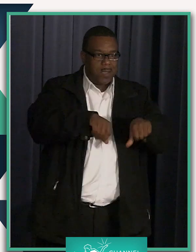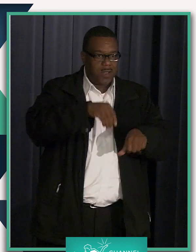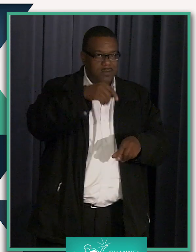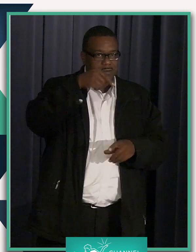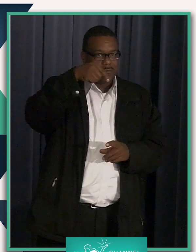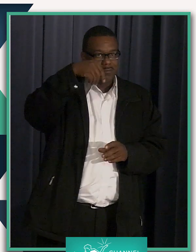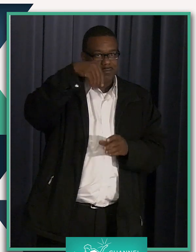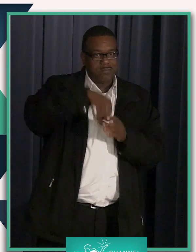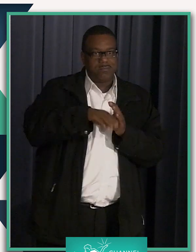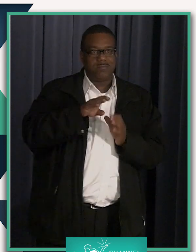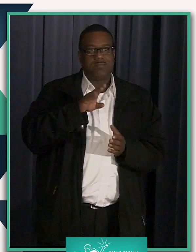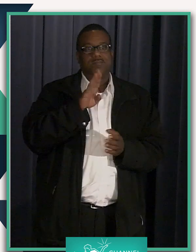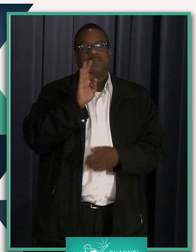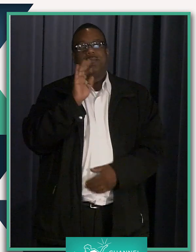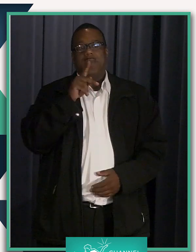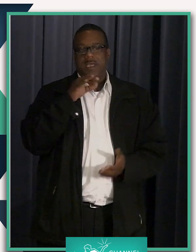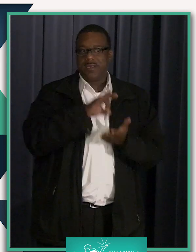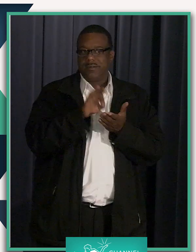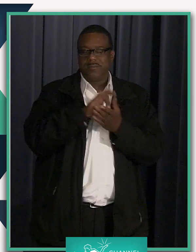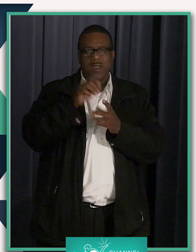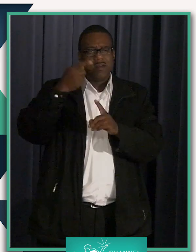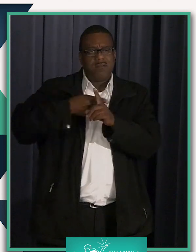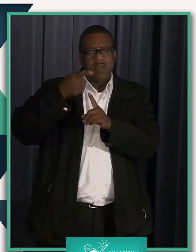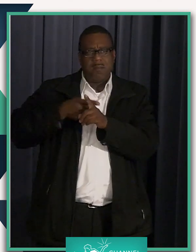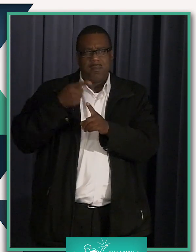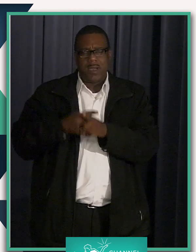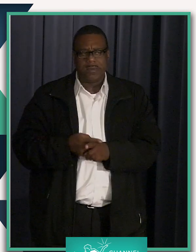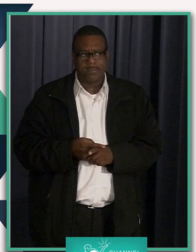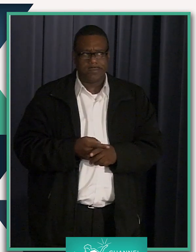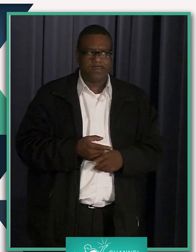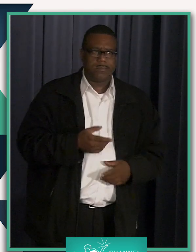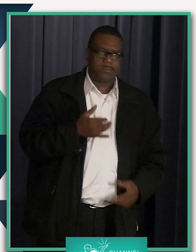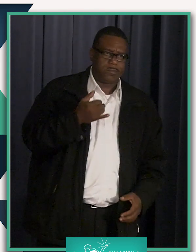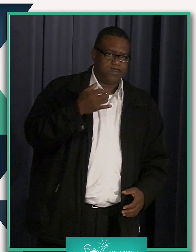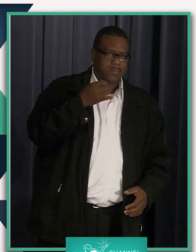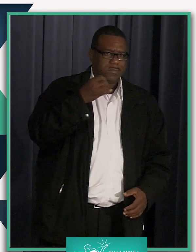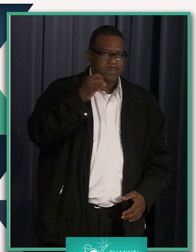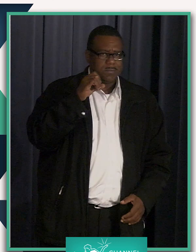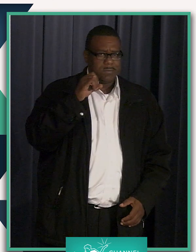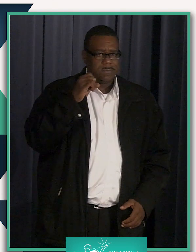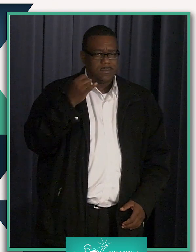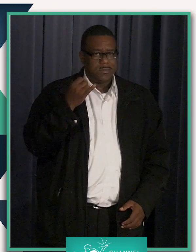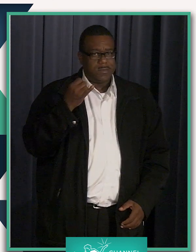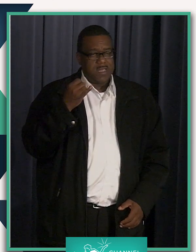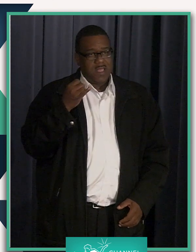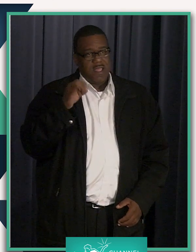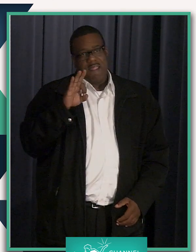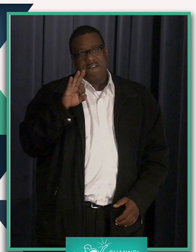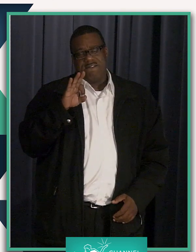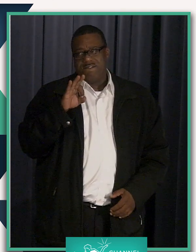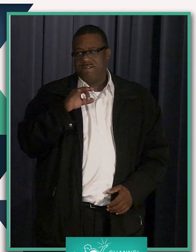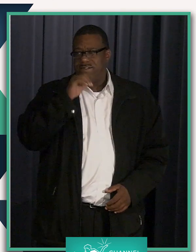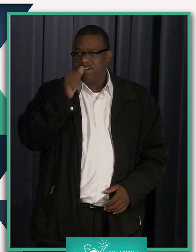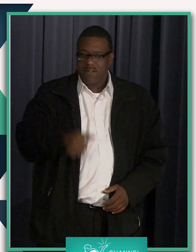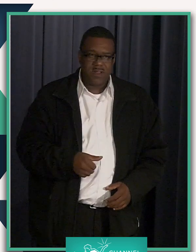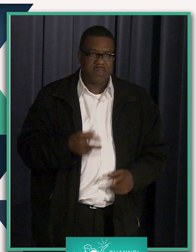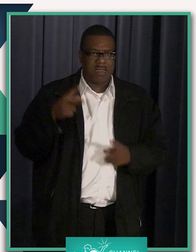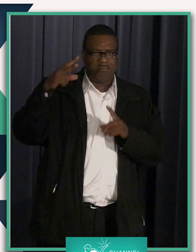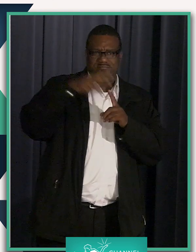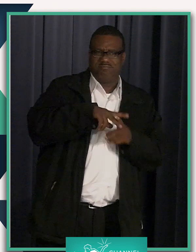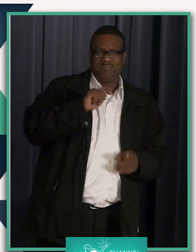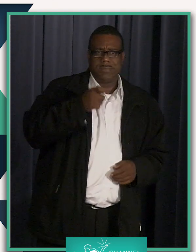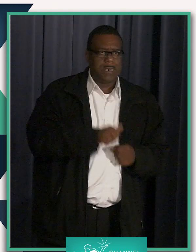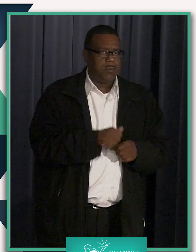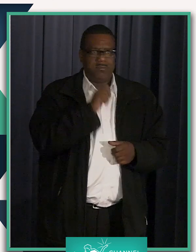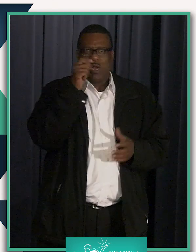month. Now, what if you didn't file your 2019 or 2020 taxes? A lot of people that didn't. They didn't make enough money. They didn't